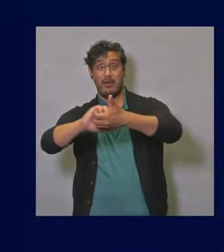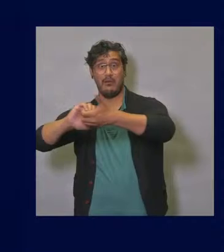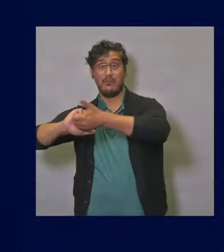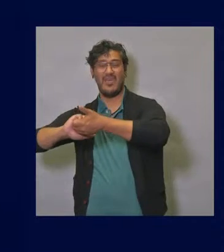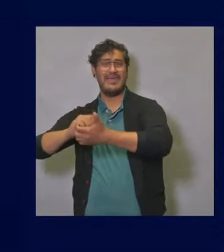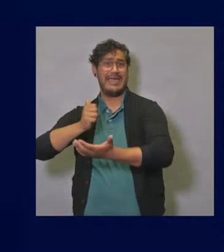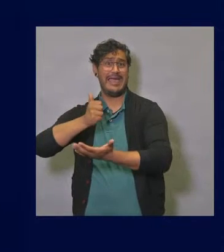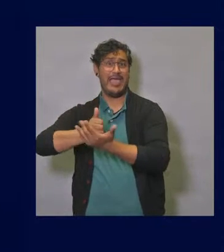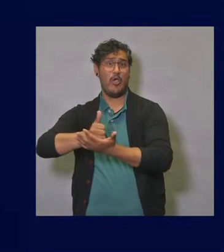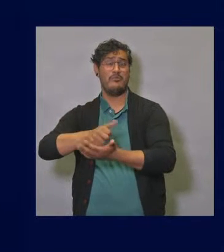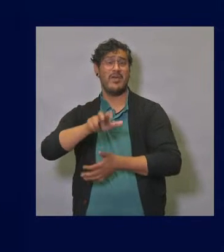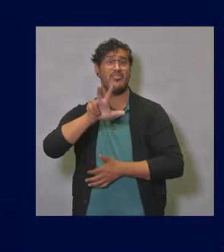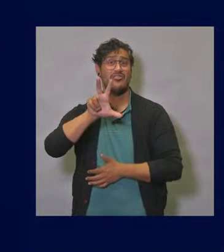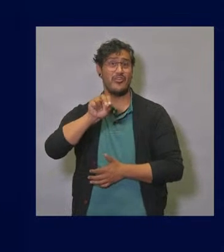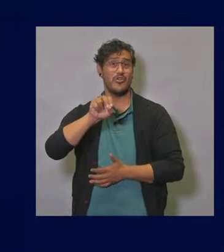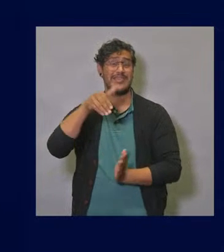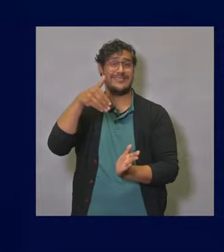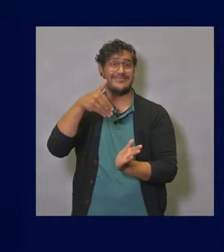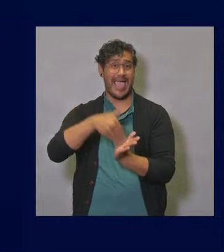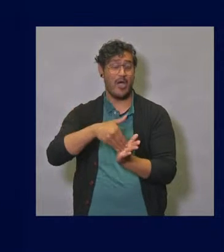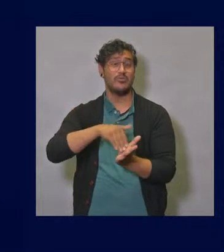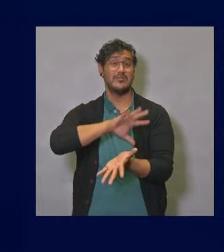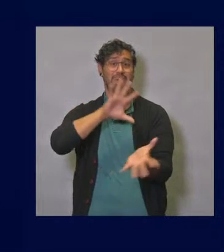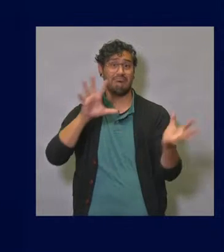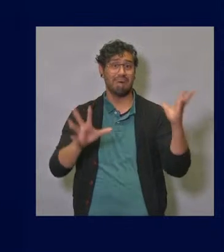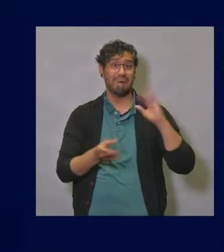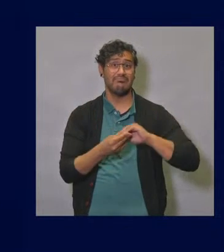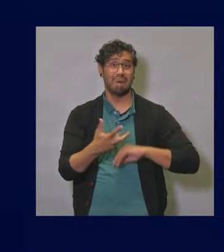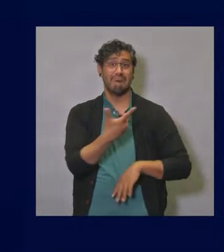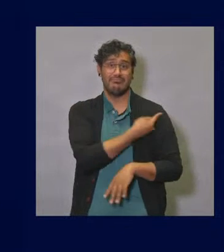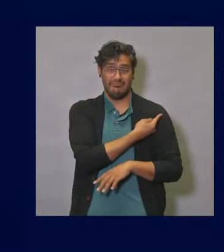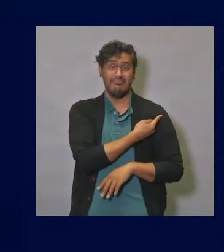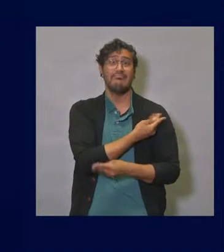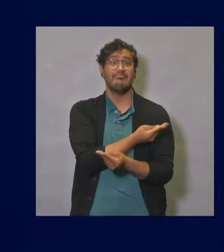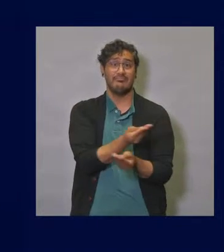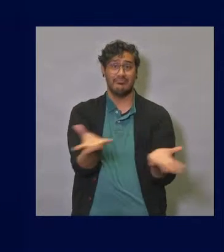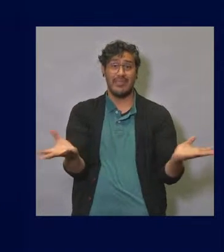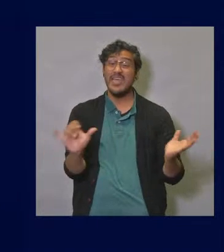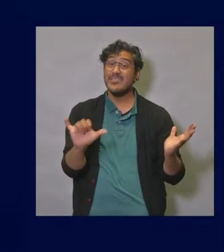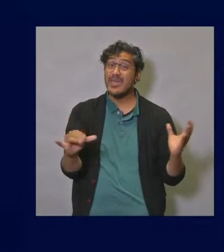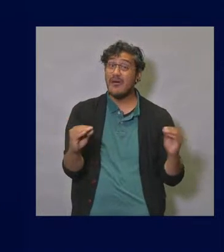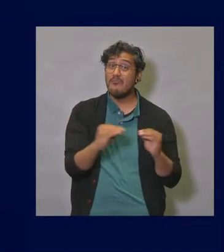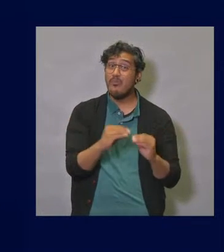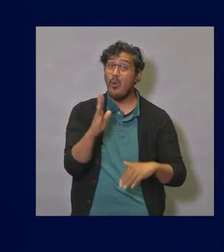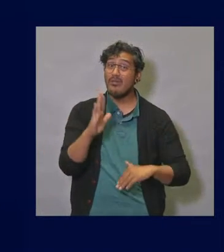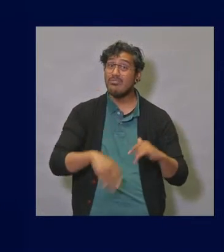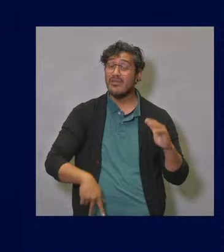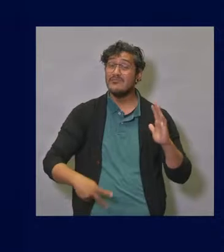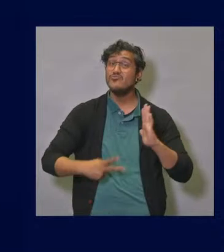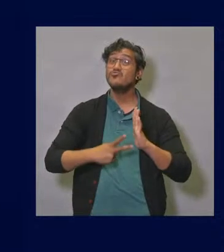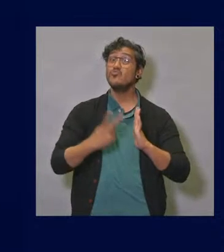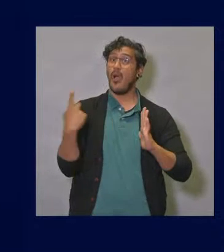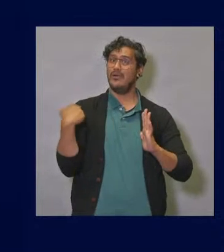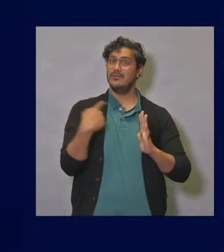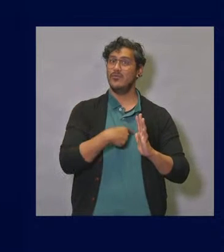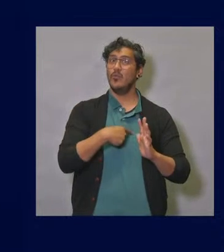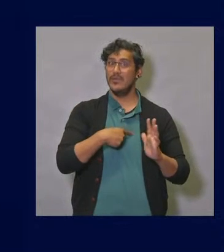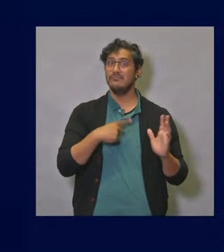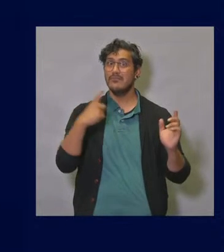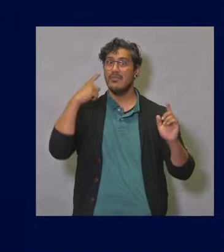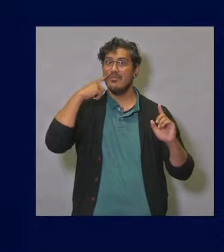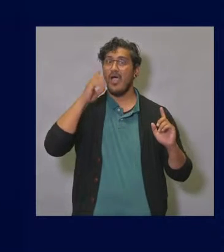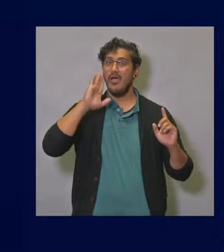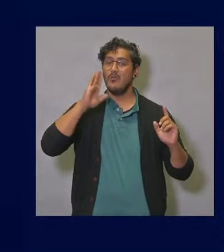nearly 30,000 total doses of vaccine. That's more than twice what we projected this effort could deliver back in